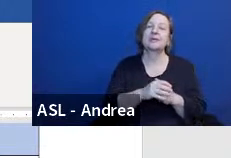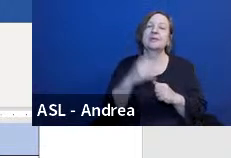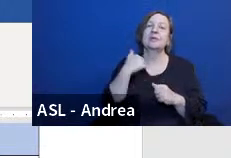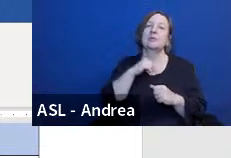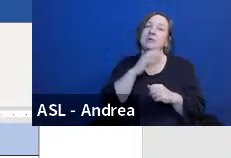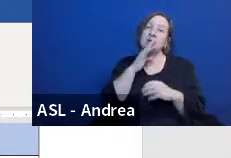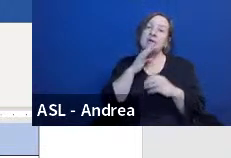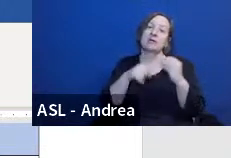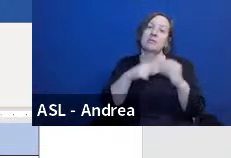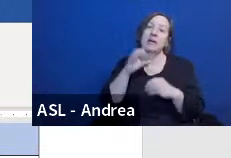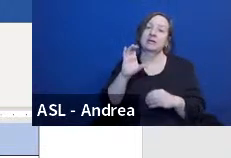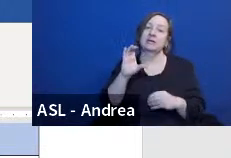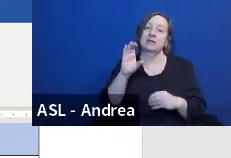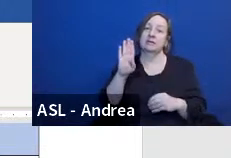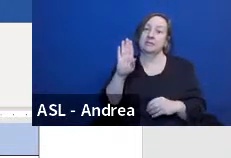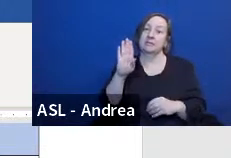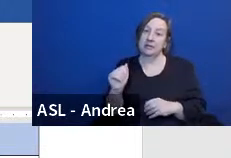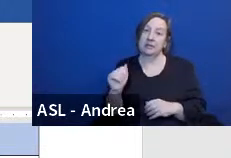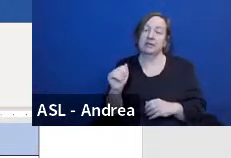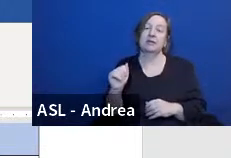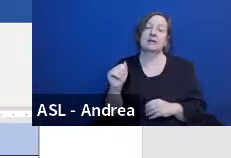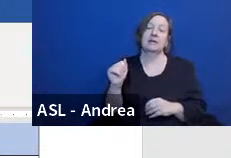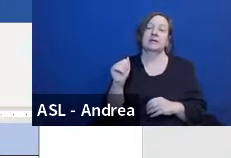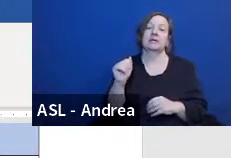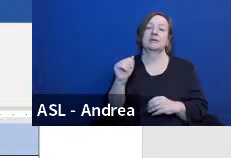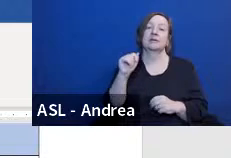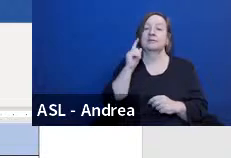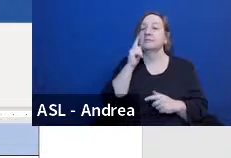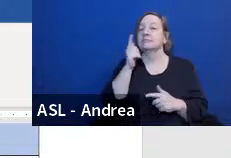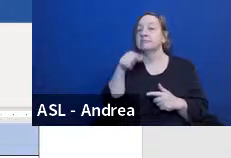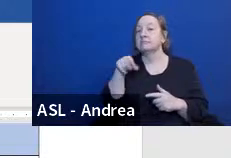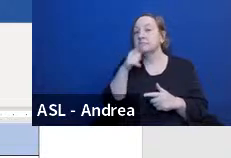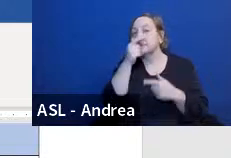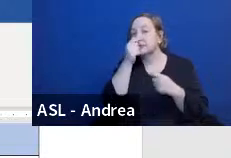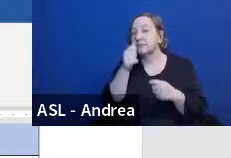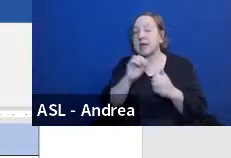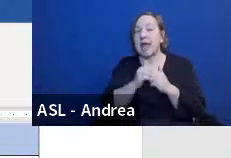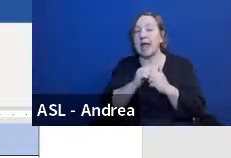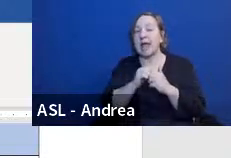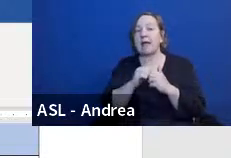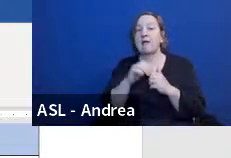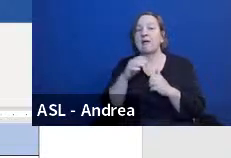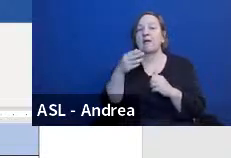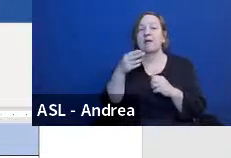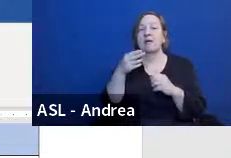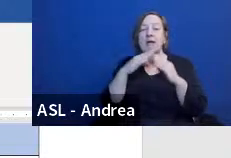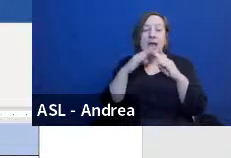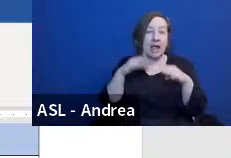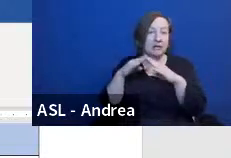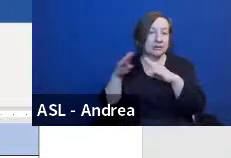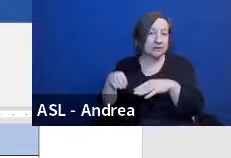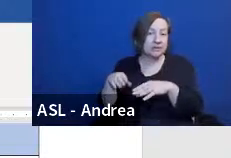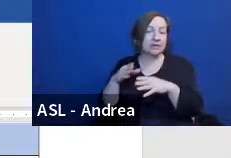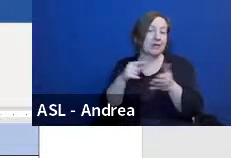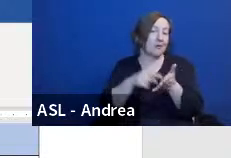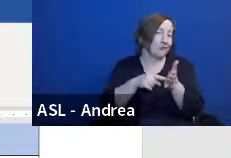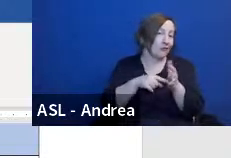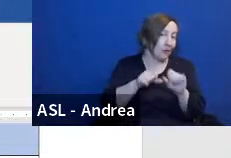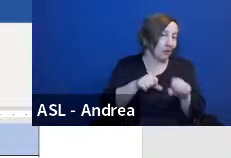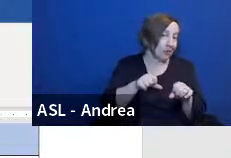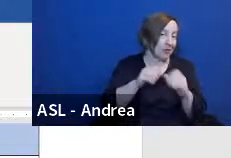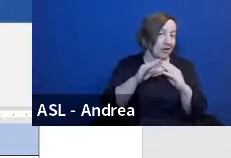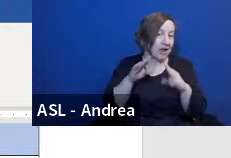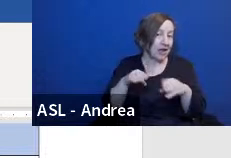about the CBA, there's certainly an interest in how housing and affordable housing plays